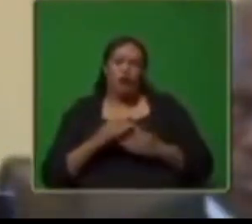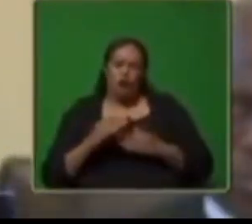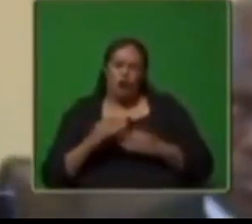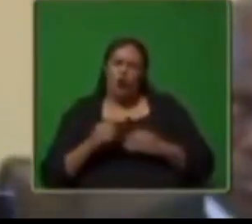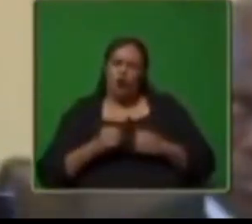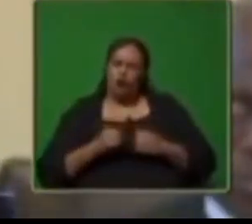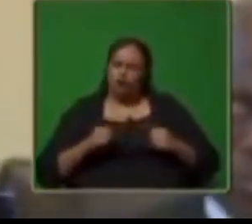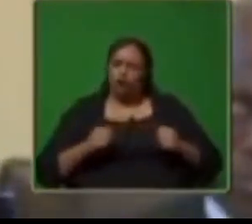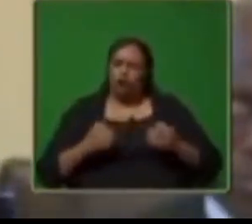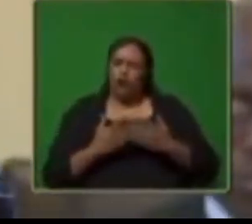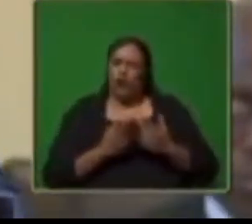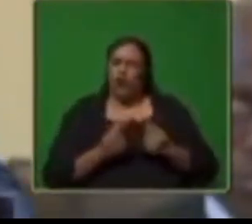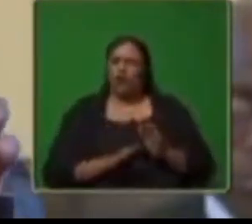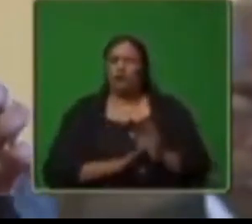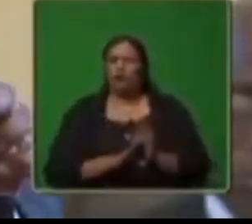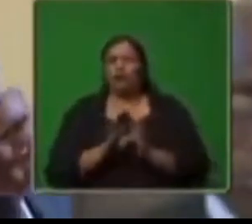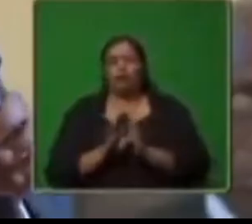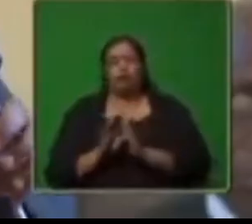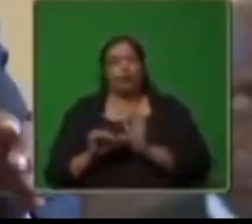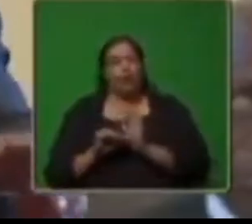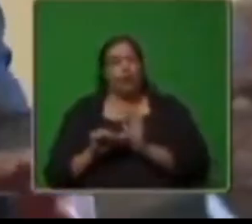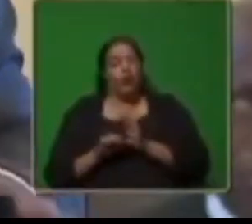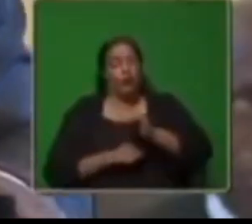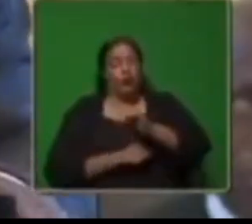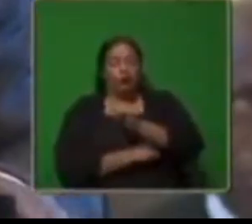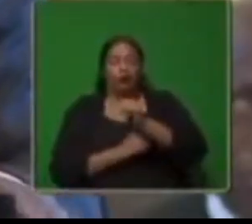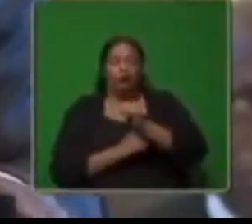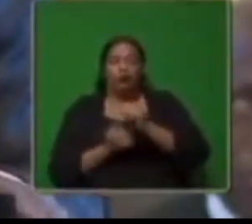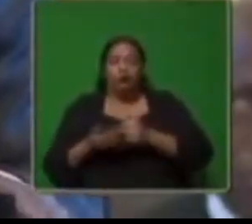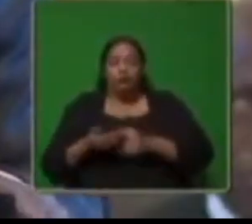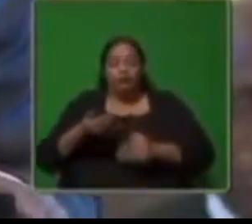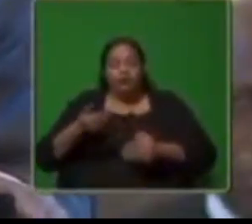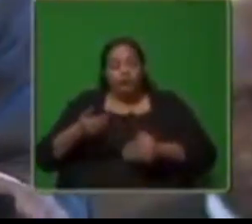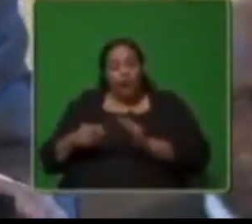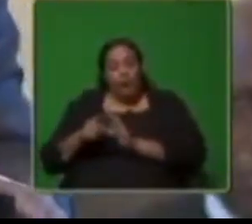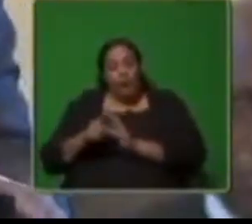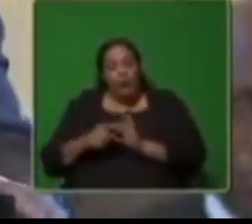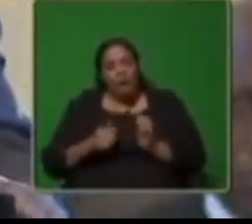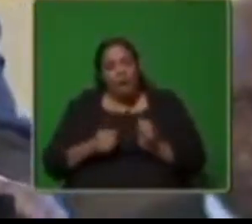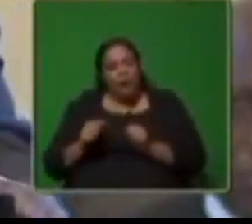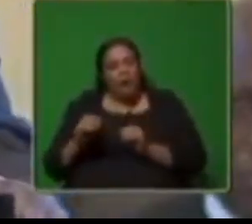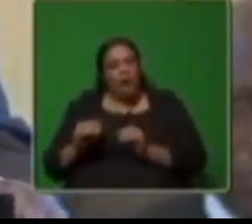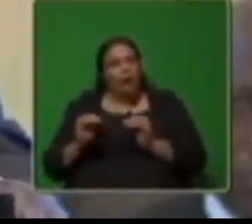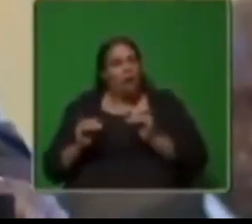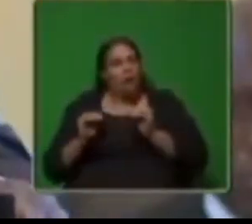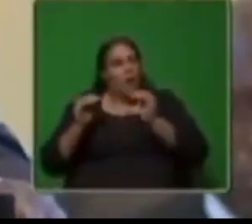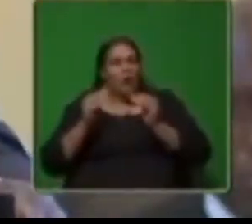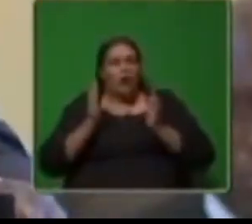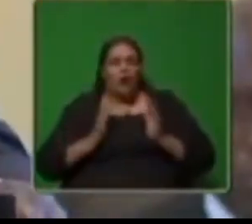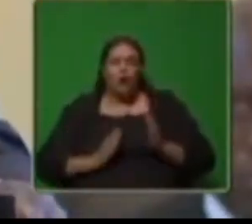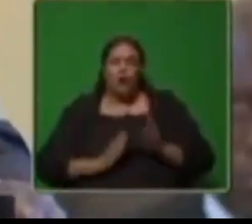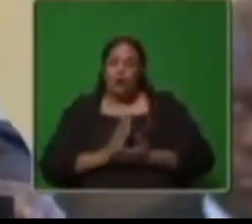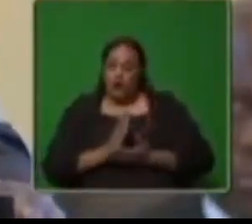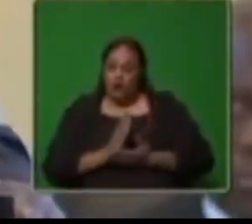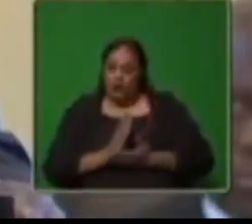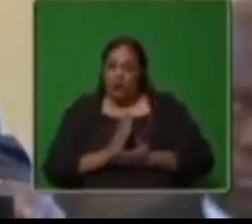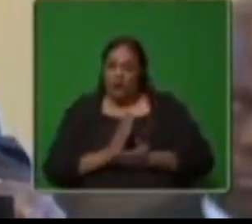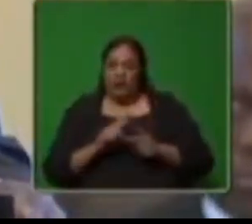resilient. The key pillars of our foreign policy remain the promotion of human